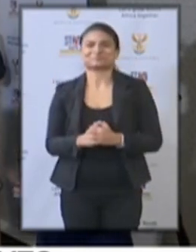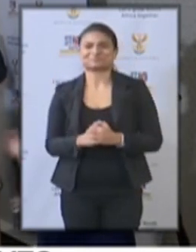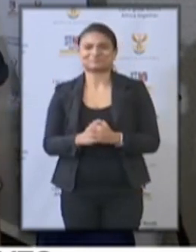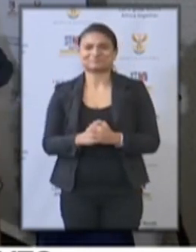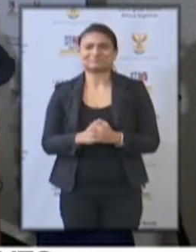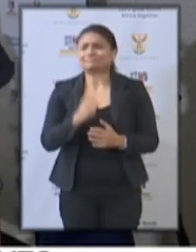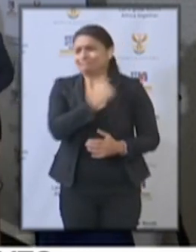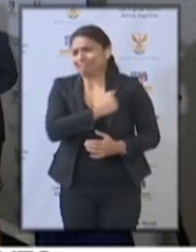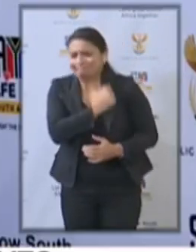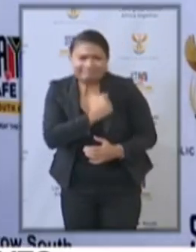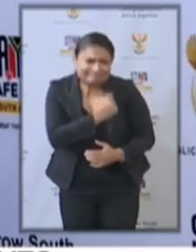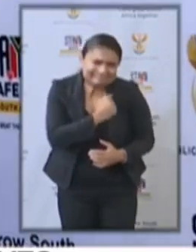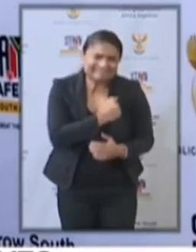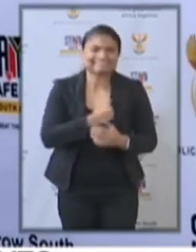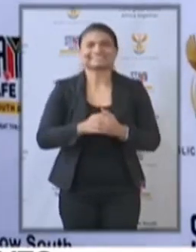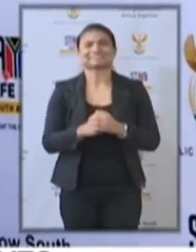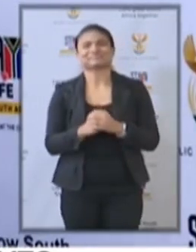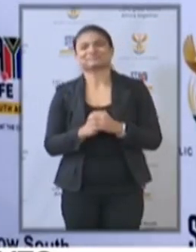apologies.